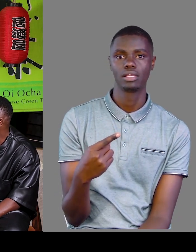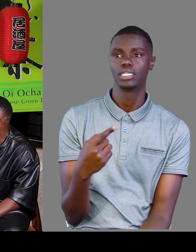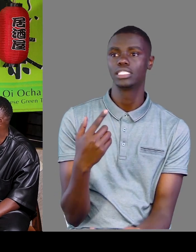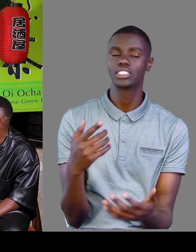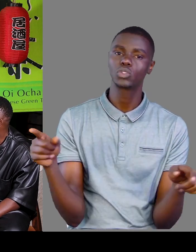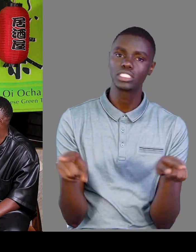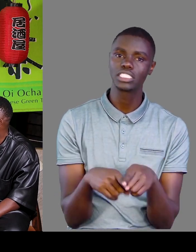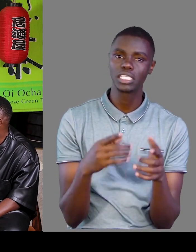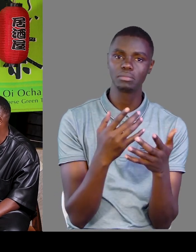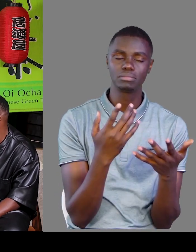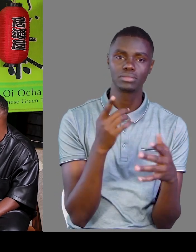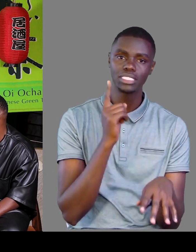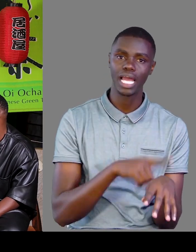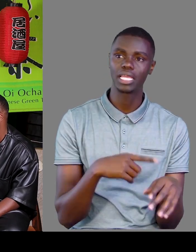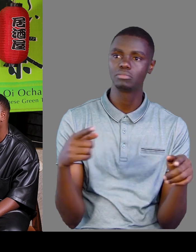same time, ni same bill.